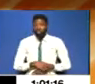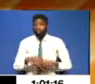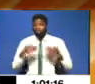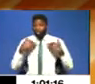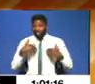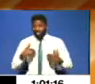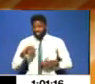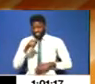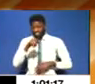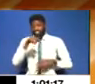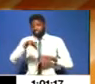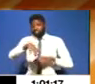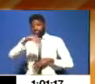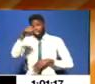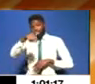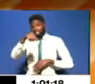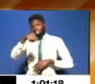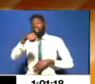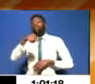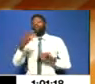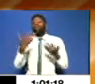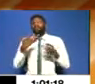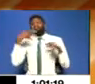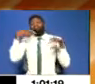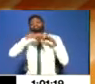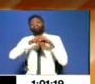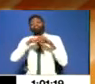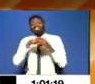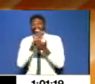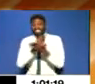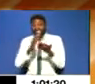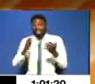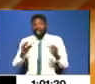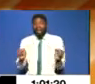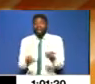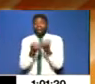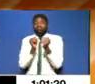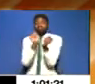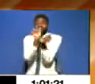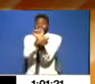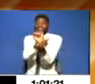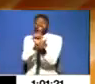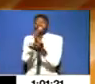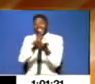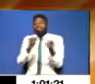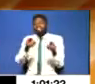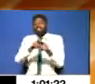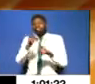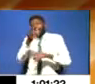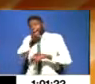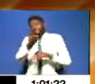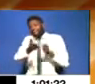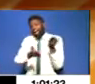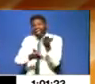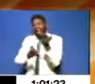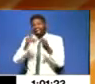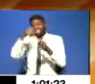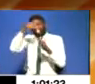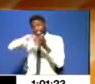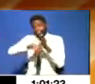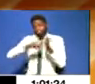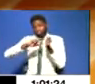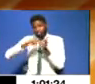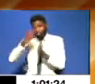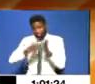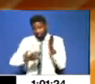found stashed in sacks, some with limbs tied up and others with deep body cuts, signifying that the victims were